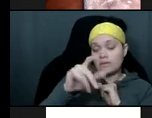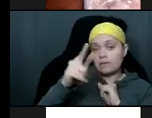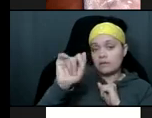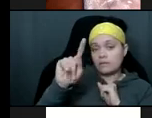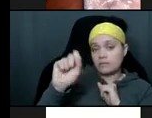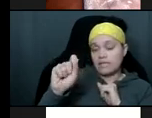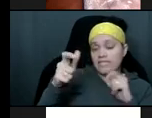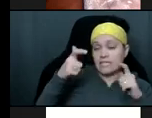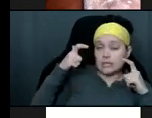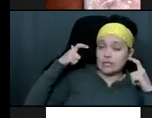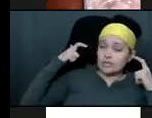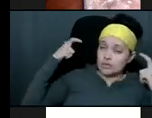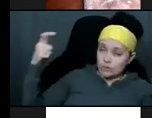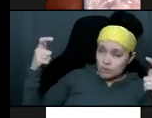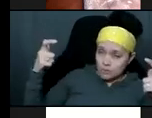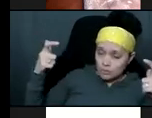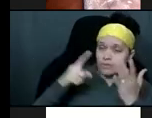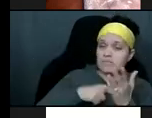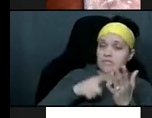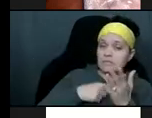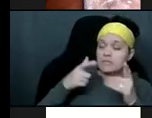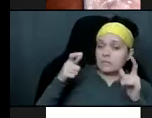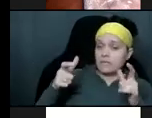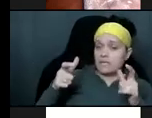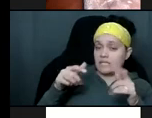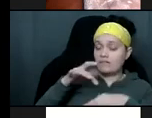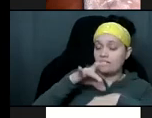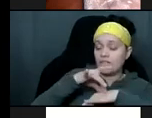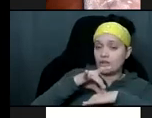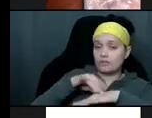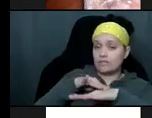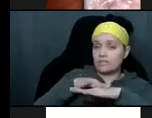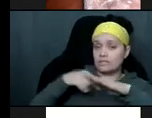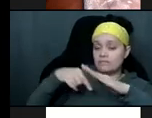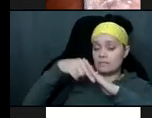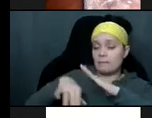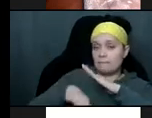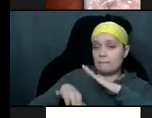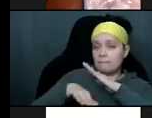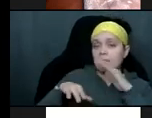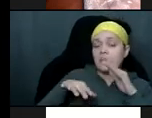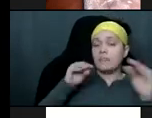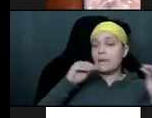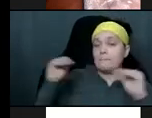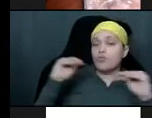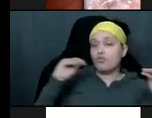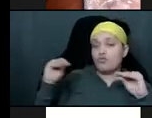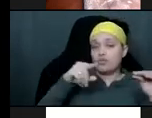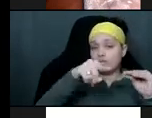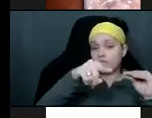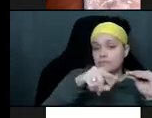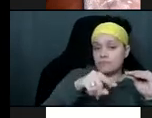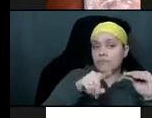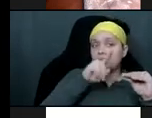enormous, sometimes, plates of the Earth's crust that move around